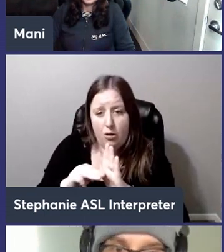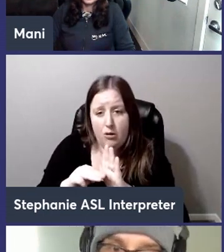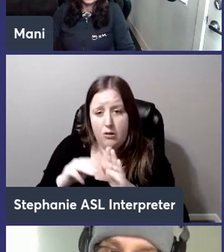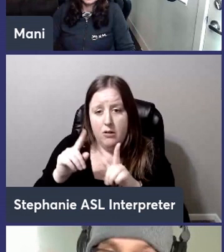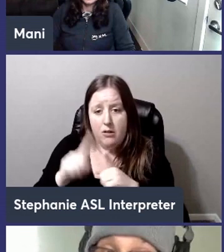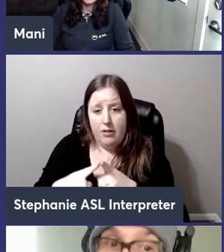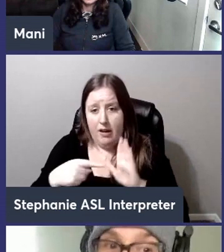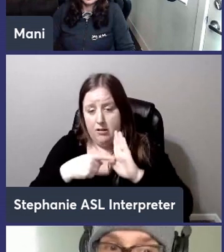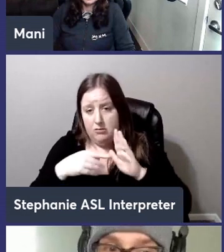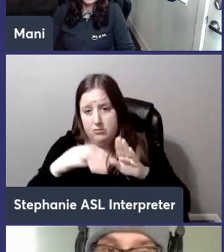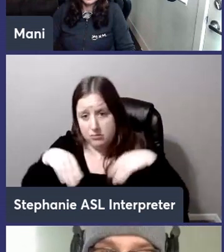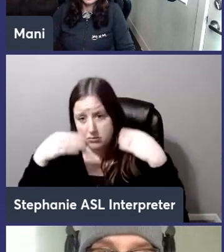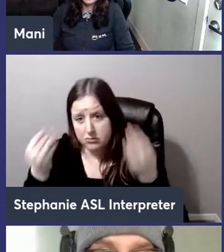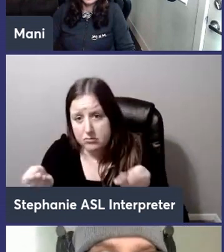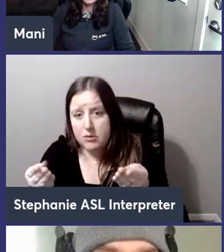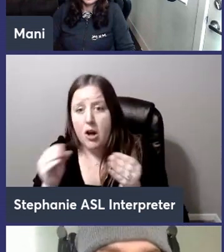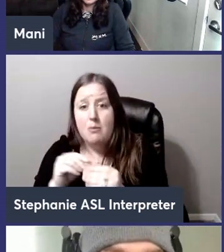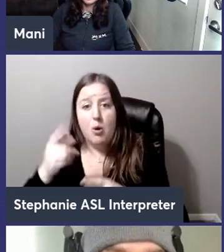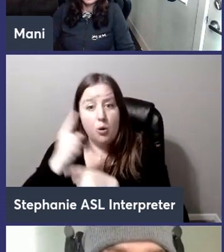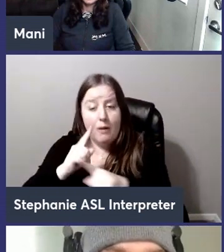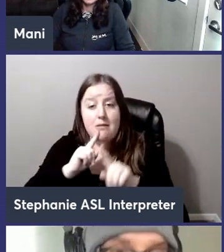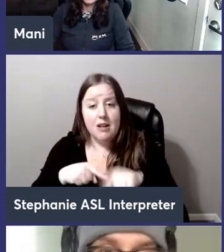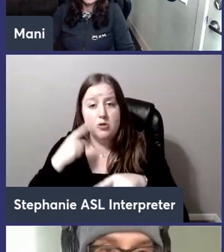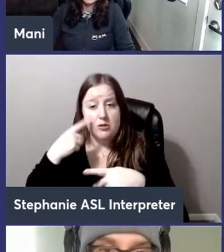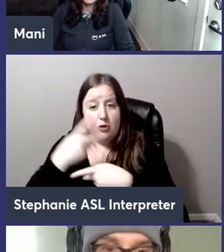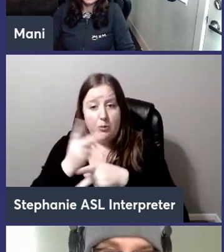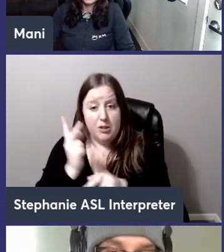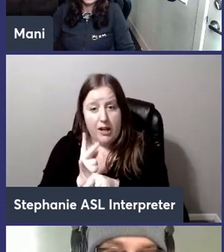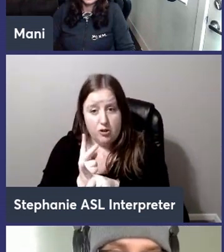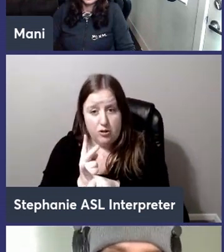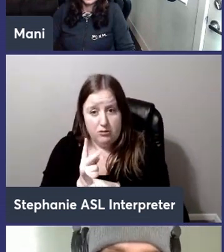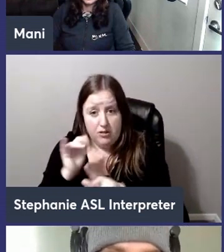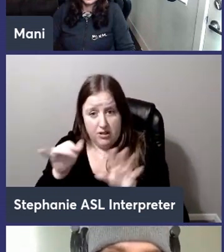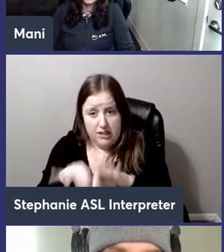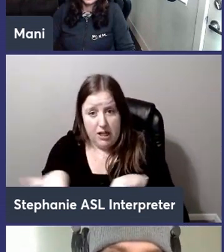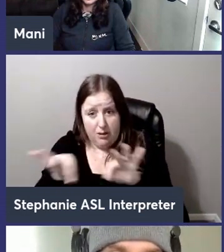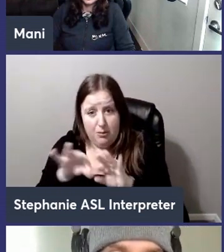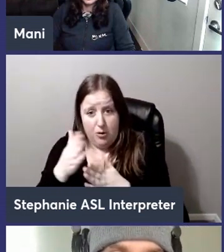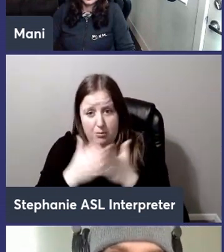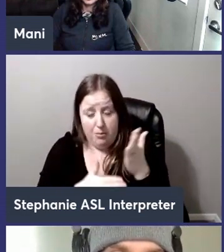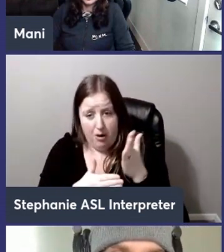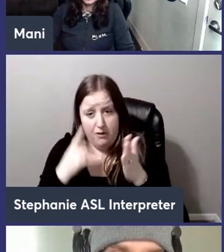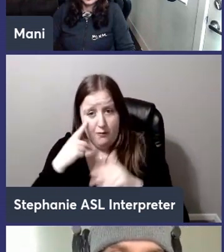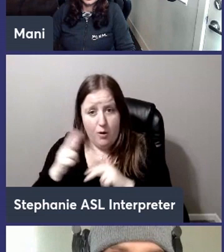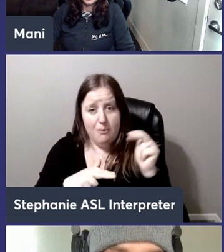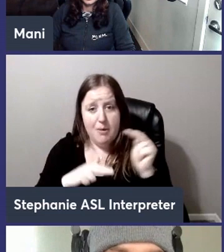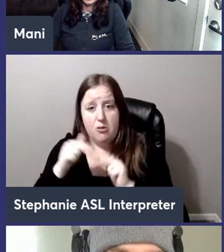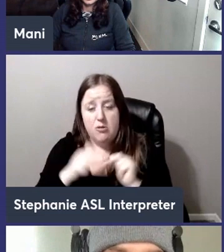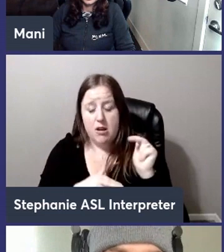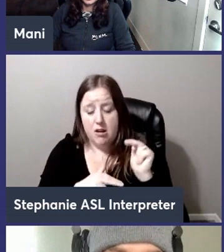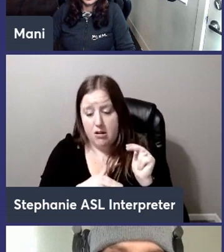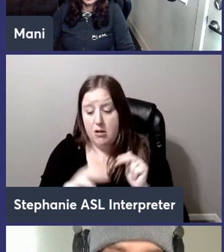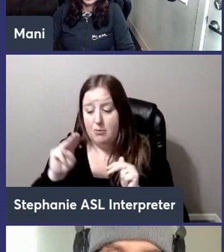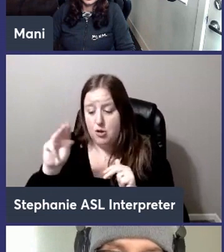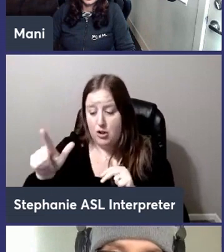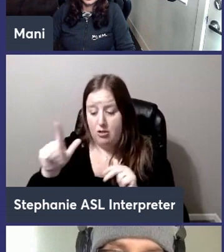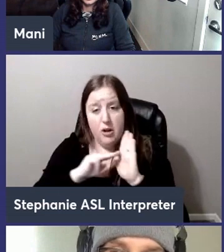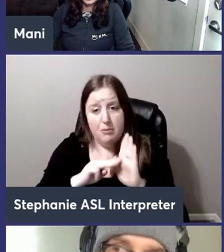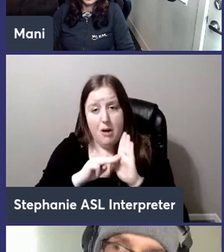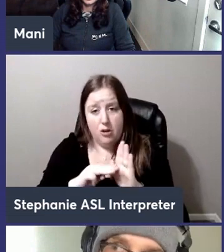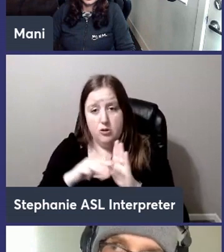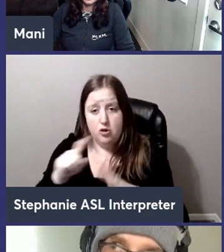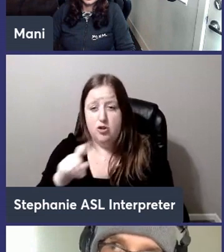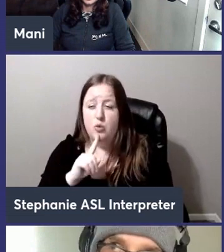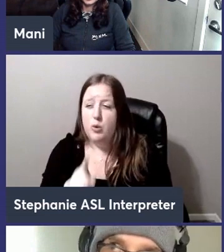produce more correct answers for your production. And is that an important piece of building machine learning models? Should you